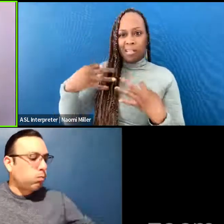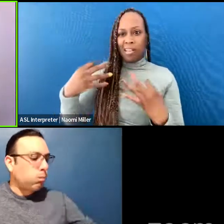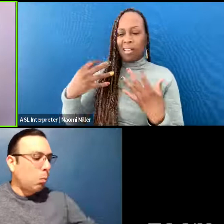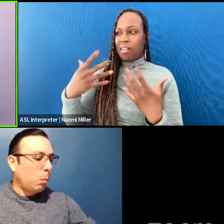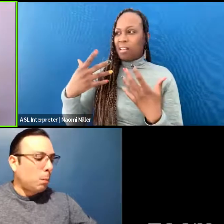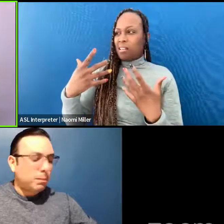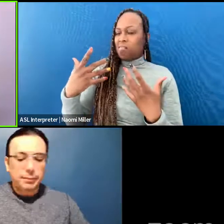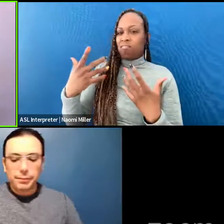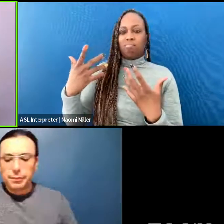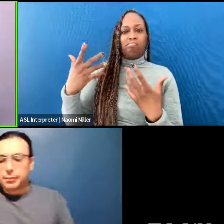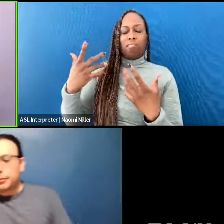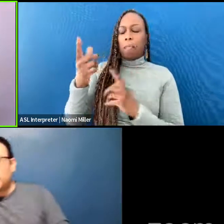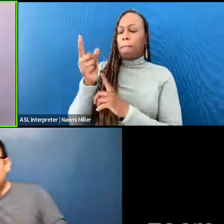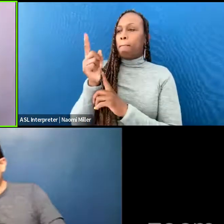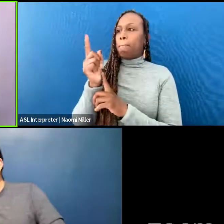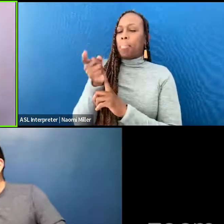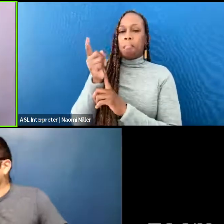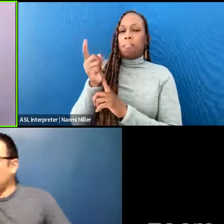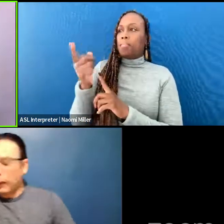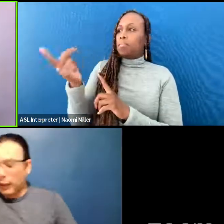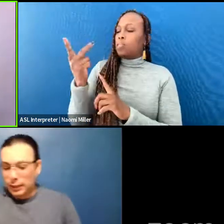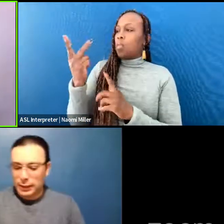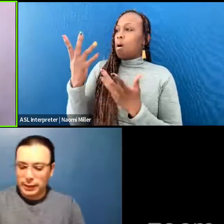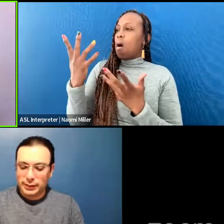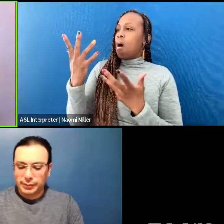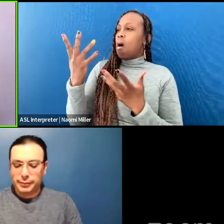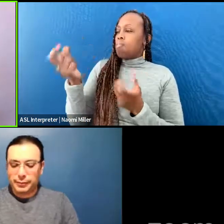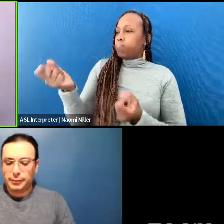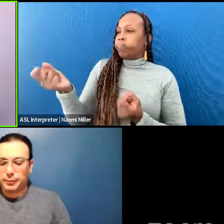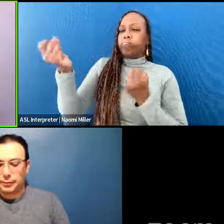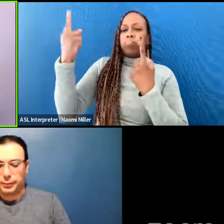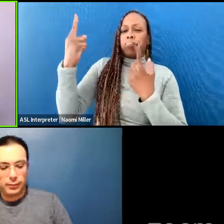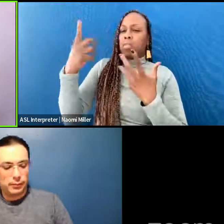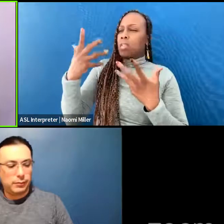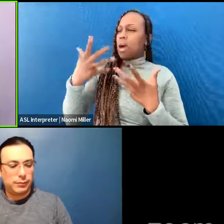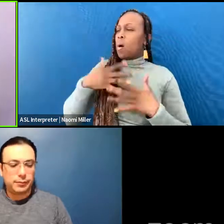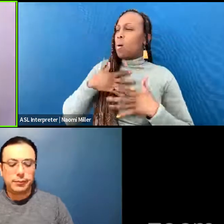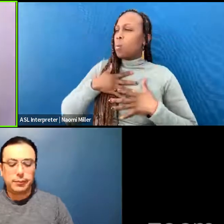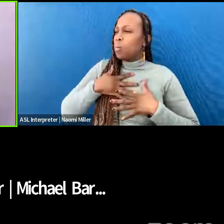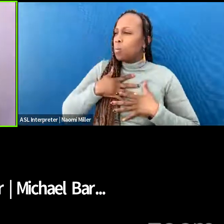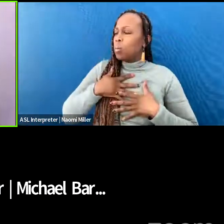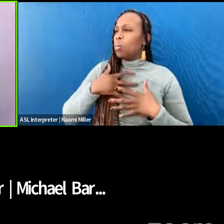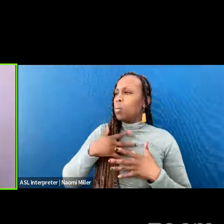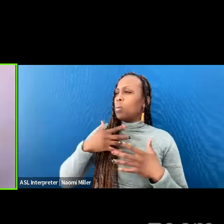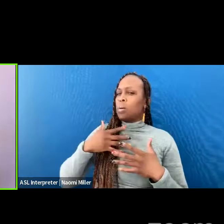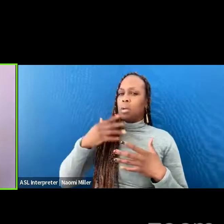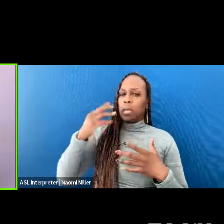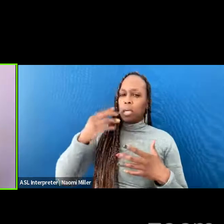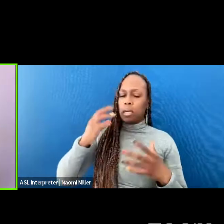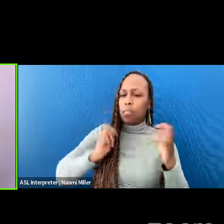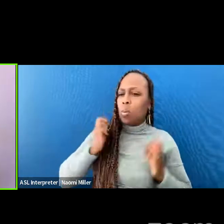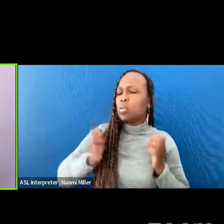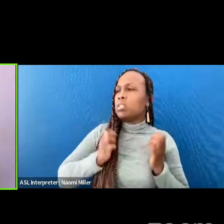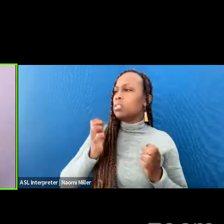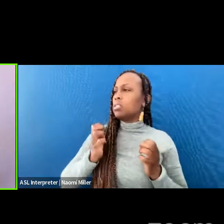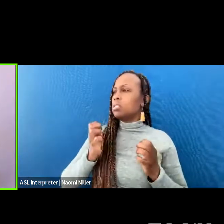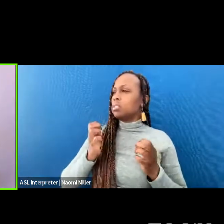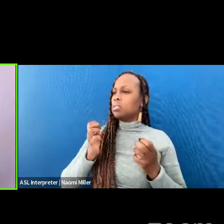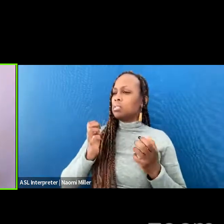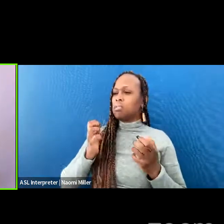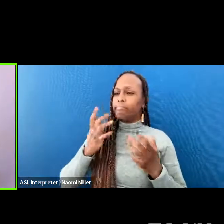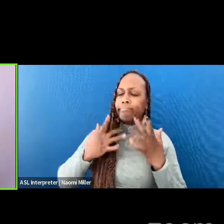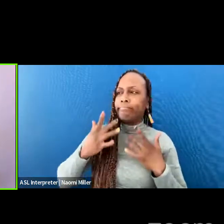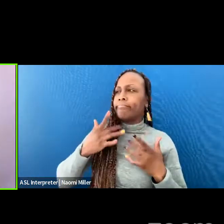we can hold the weight, emotion, logistics, isolation, trauma, fear, anxiety,